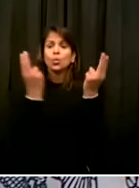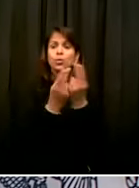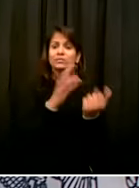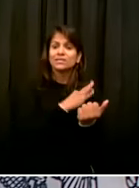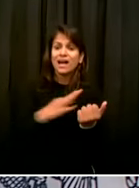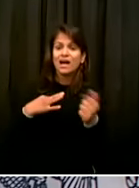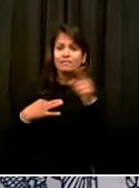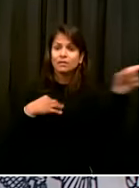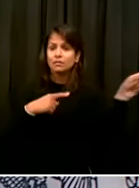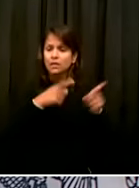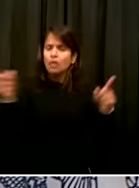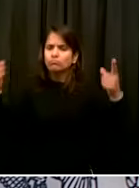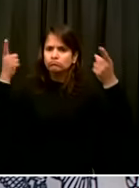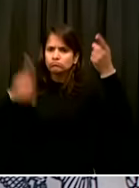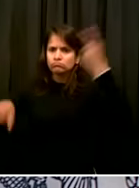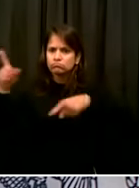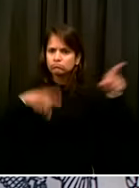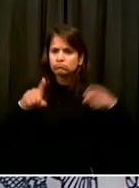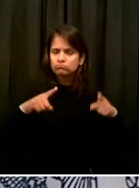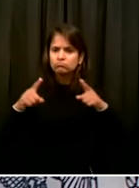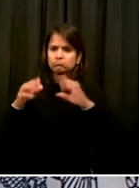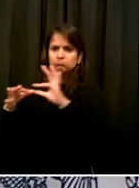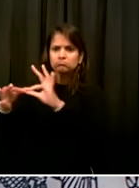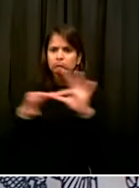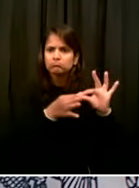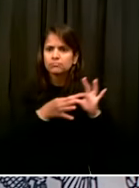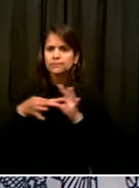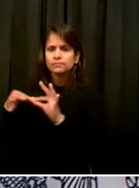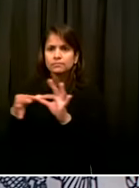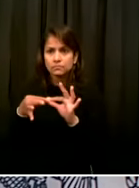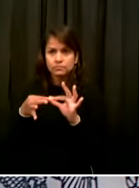Next up, we have Peter Haskell from WCBS Radio.